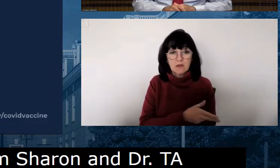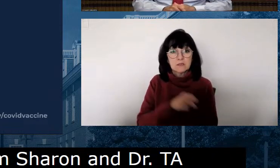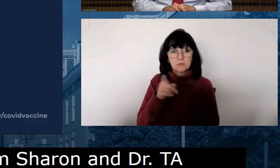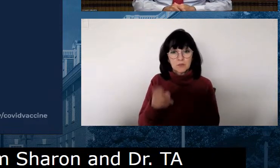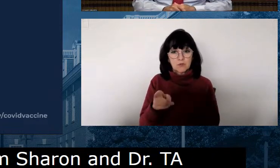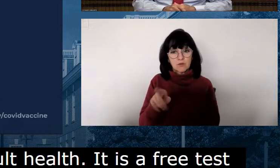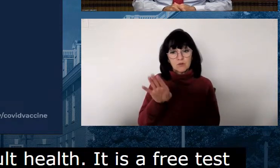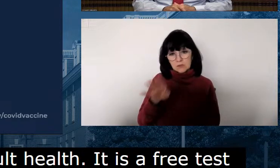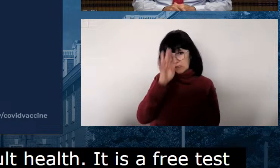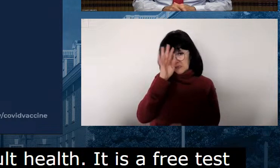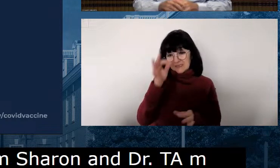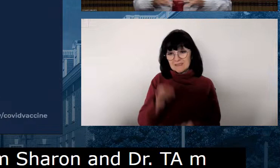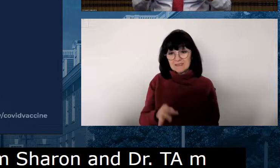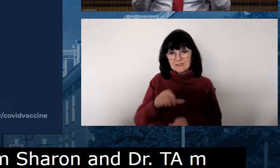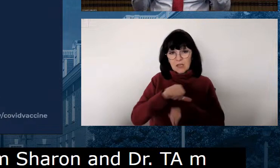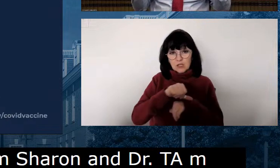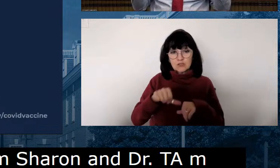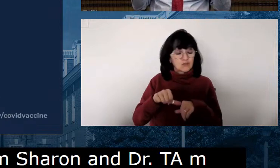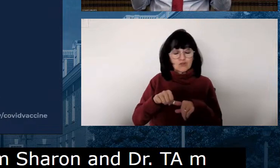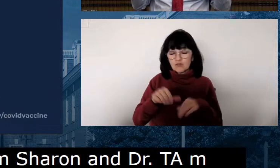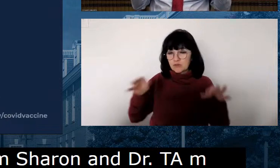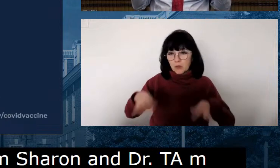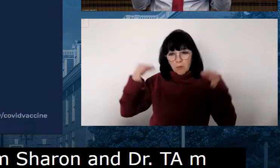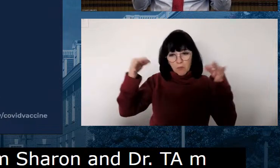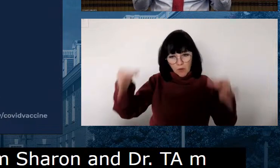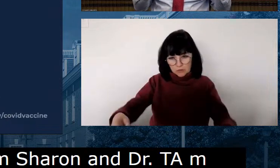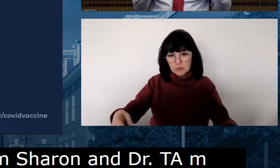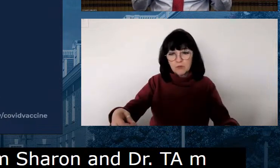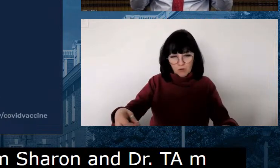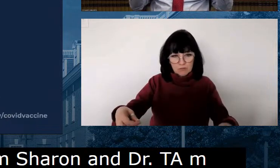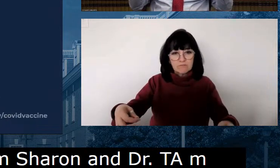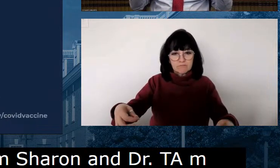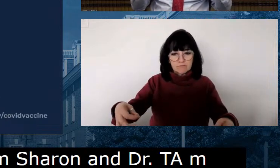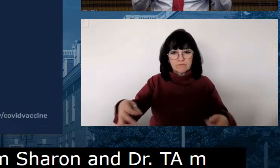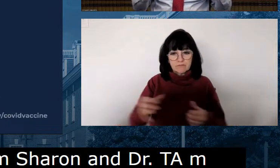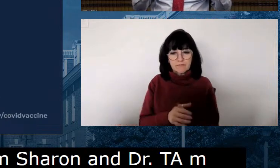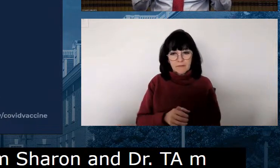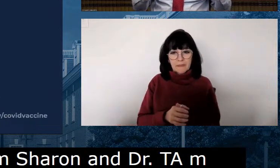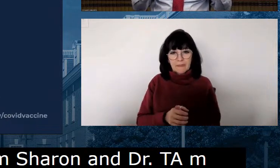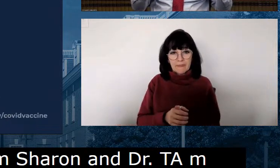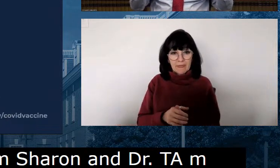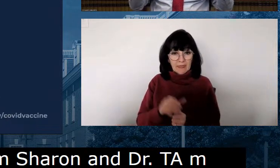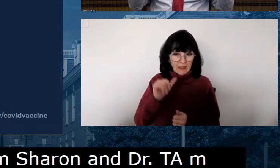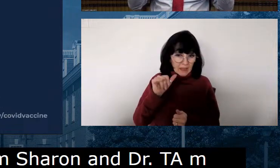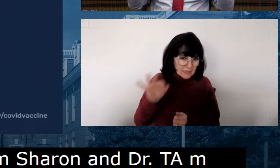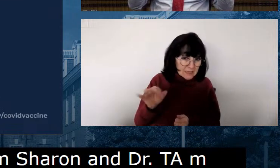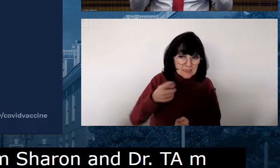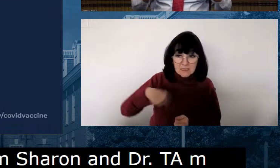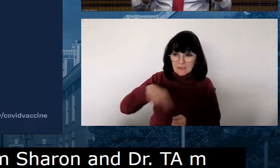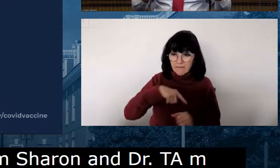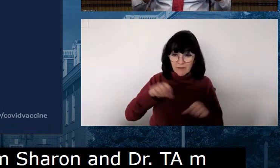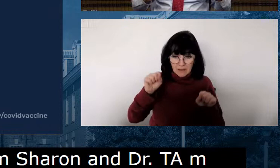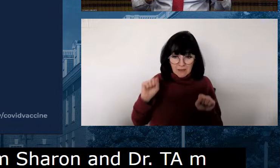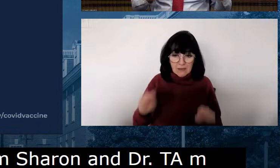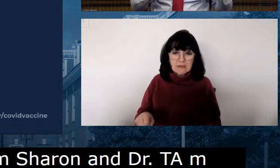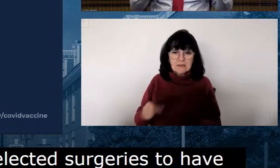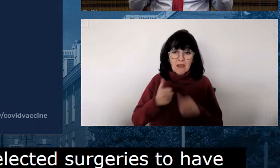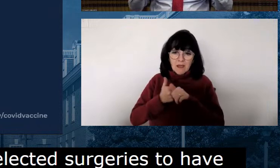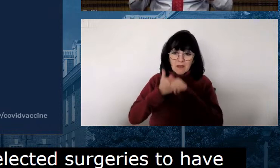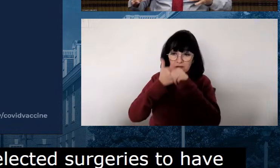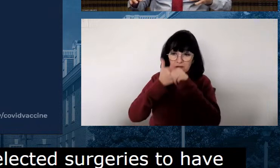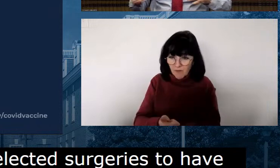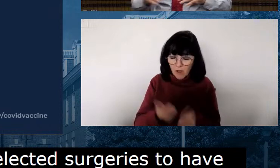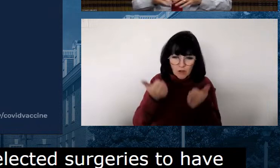in the hospital for that. But by the way, if we could come together and take these protective measures and flatten out this